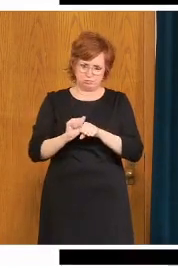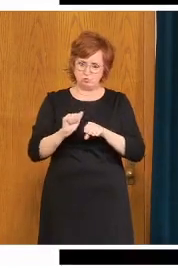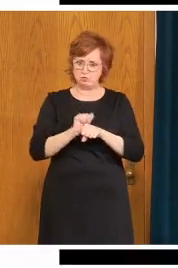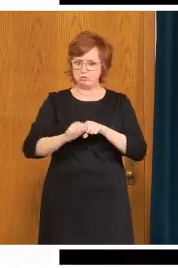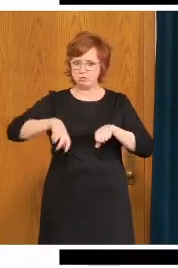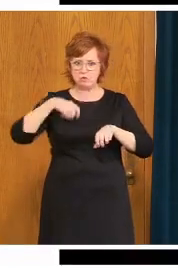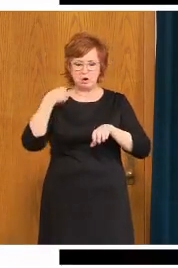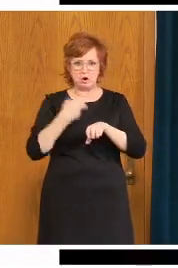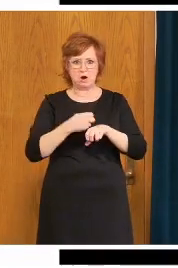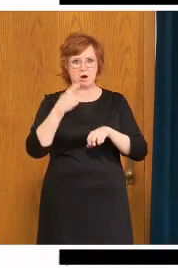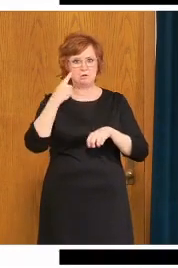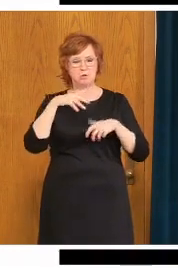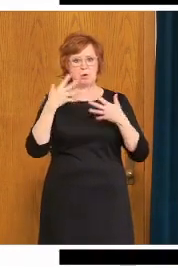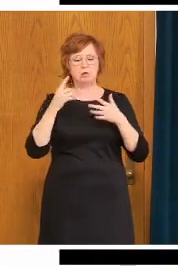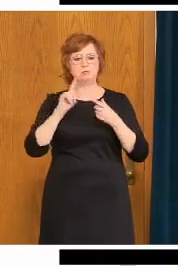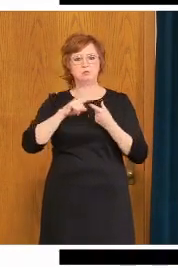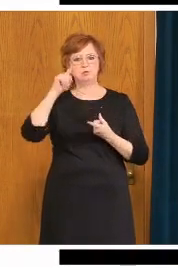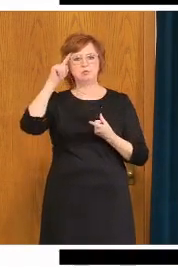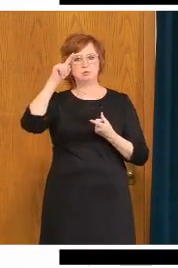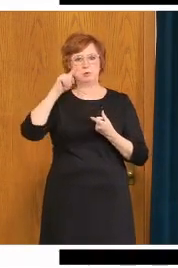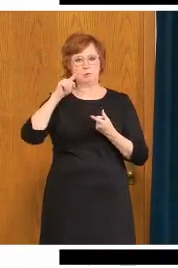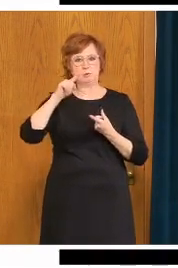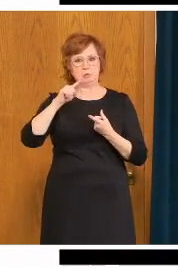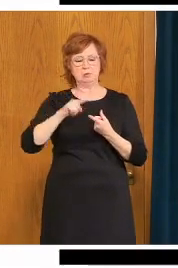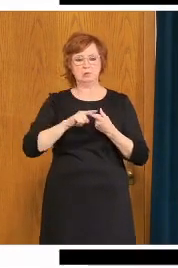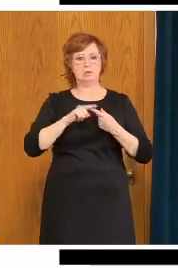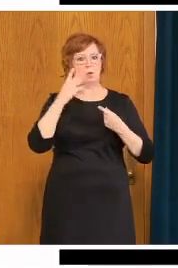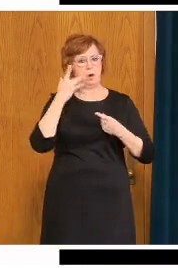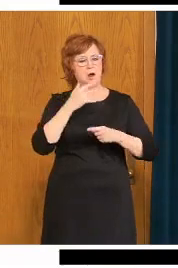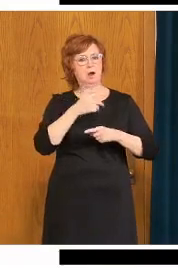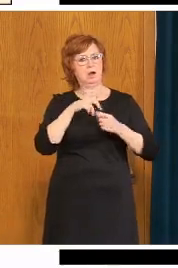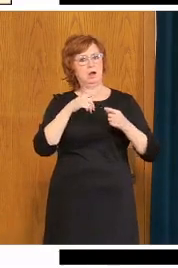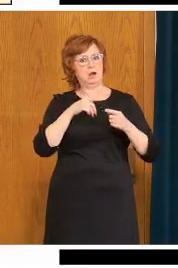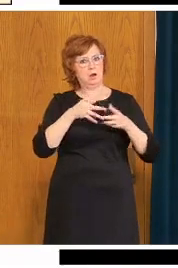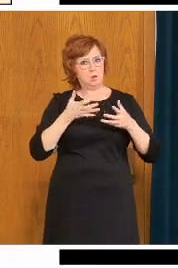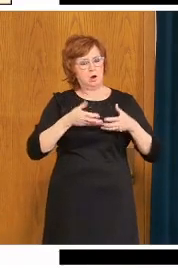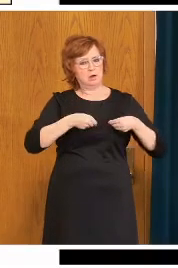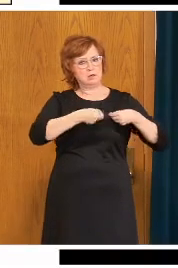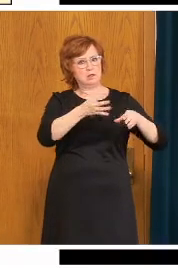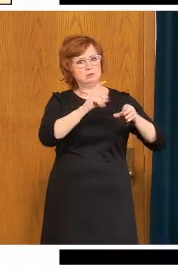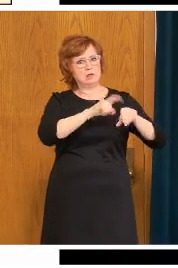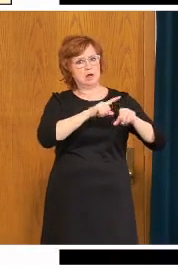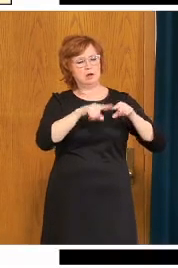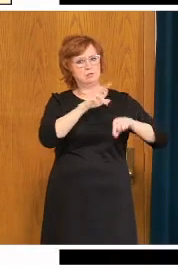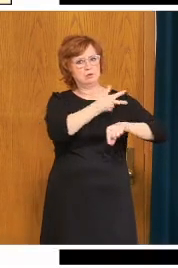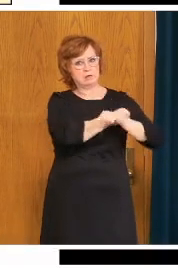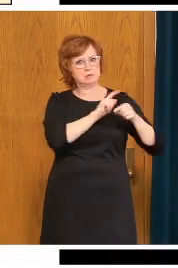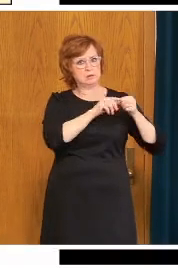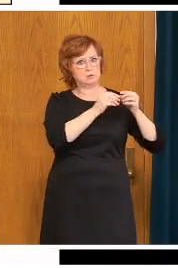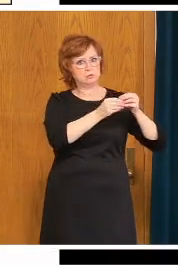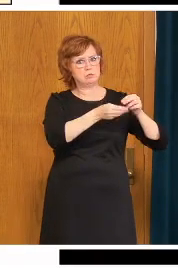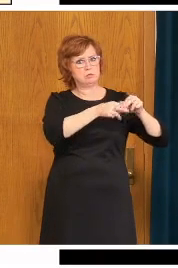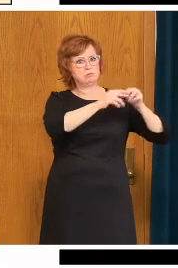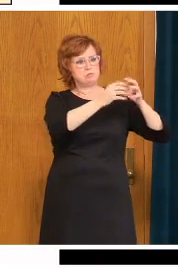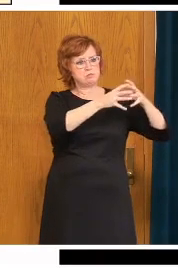give vaccines a chance to prevent further illness and death. If you look at this graph, we can see that